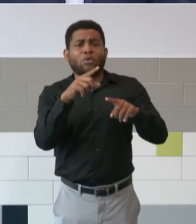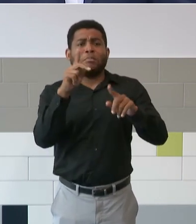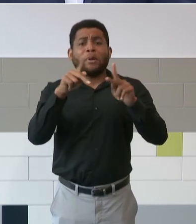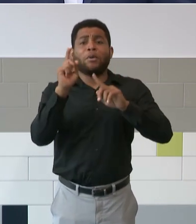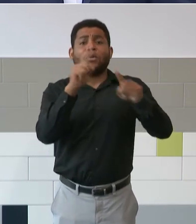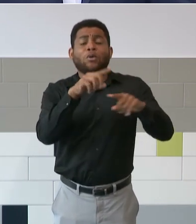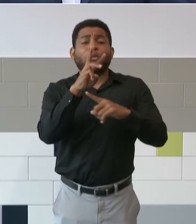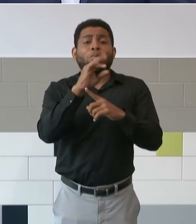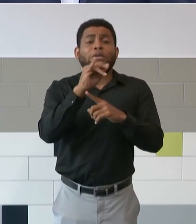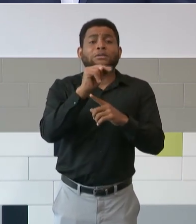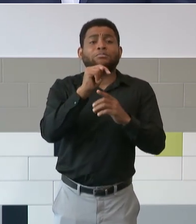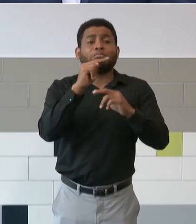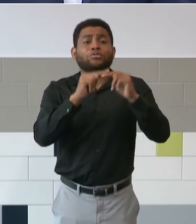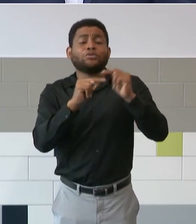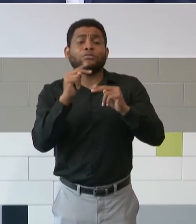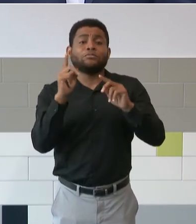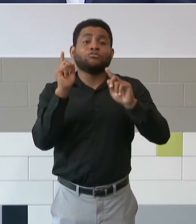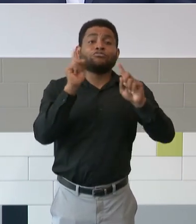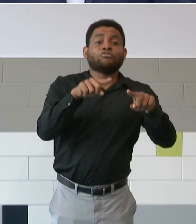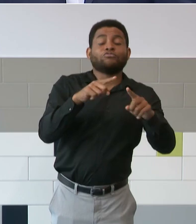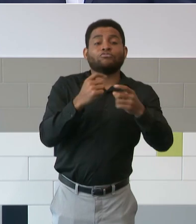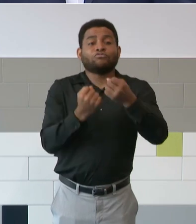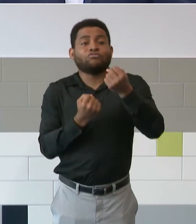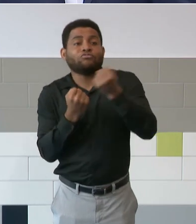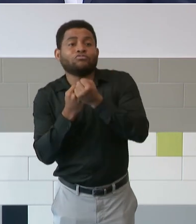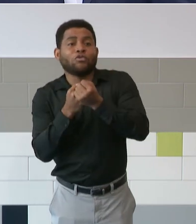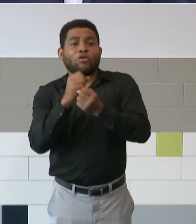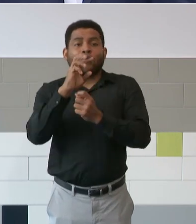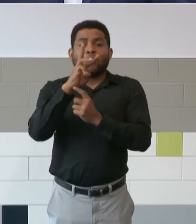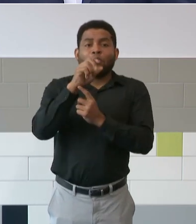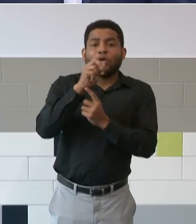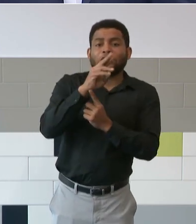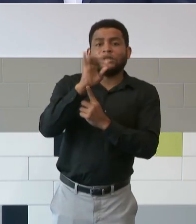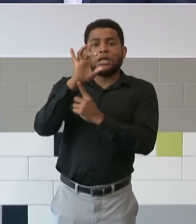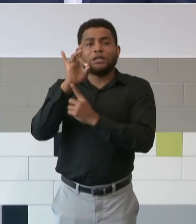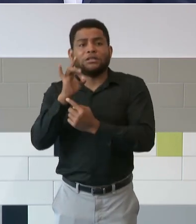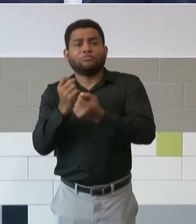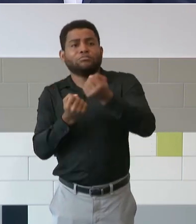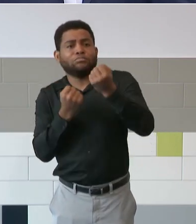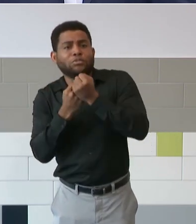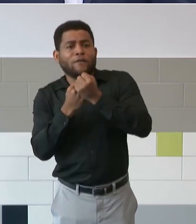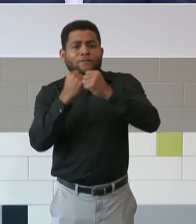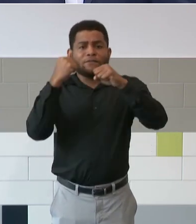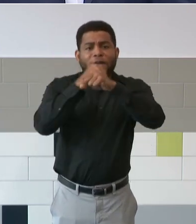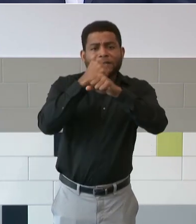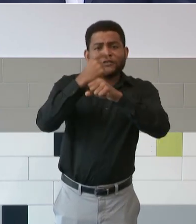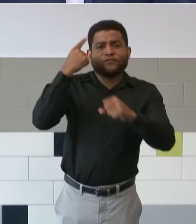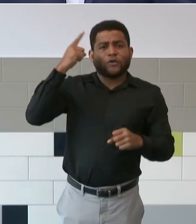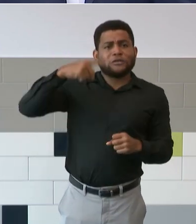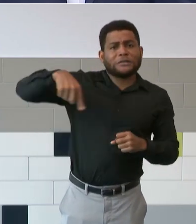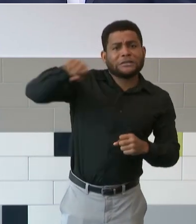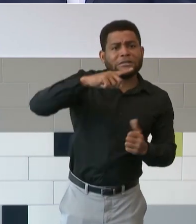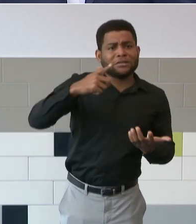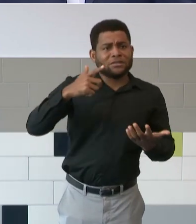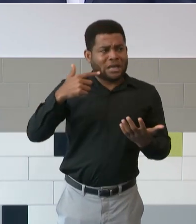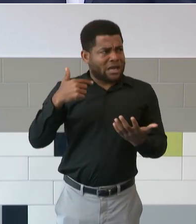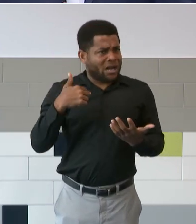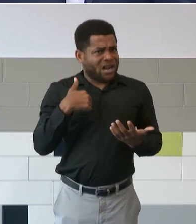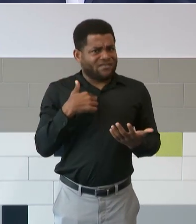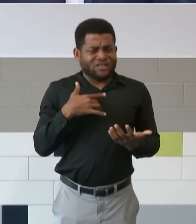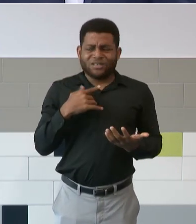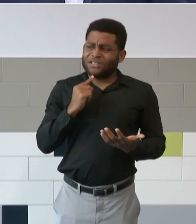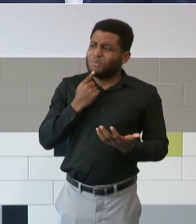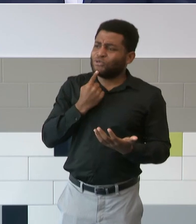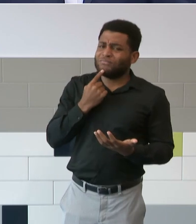them. And I know that I speak for them in my disappointment about it.